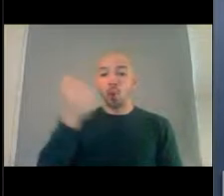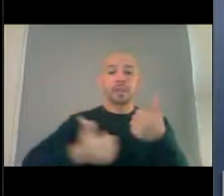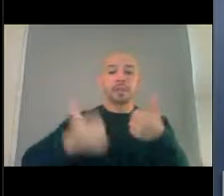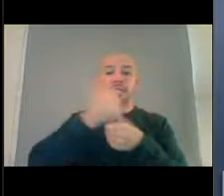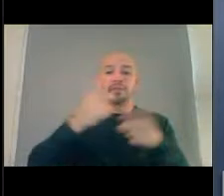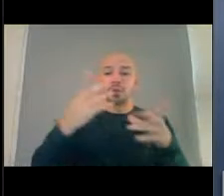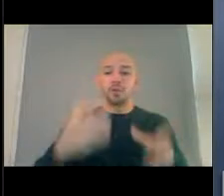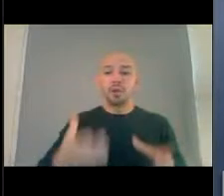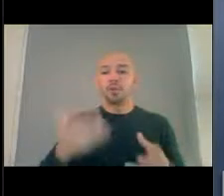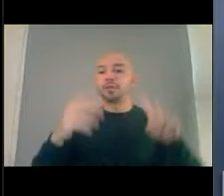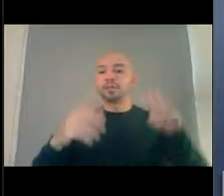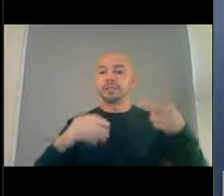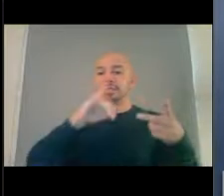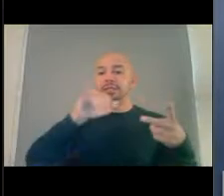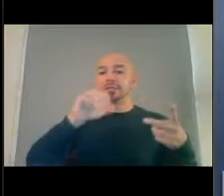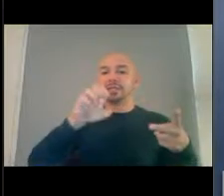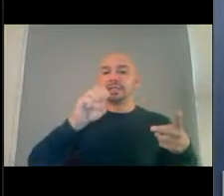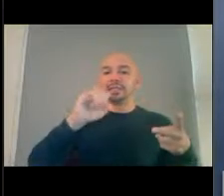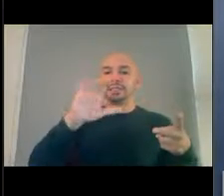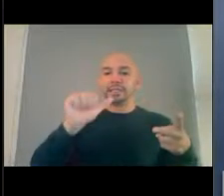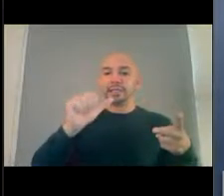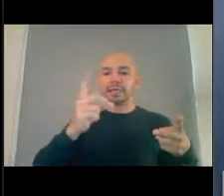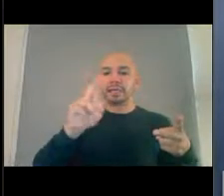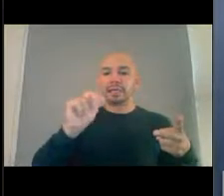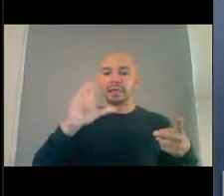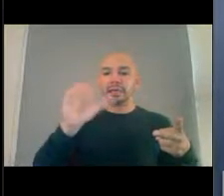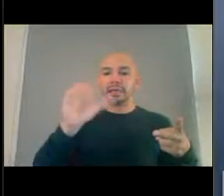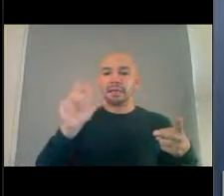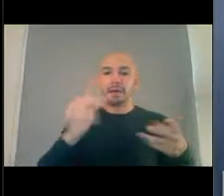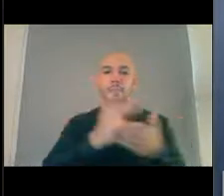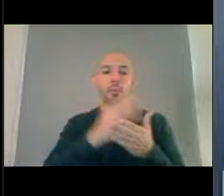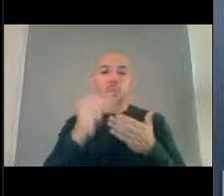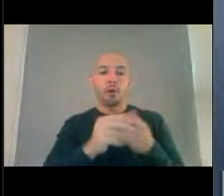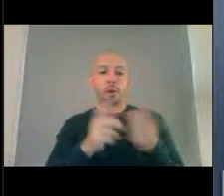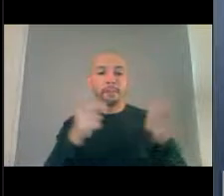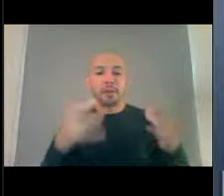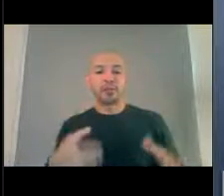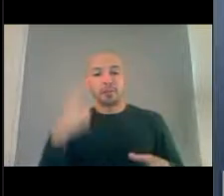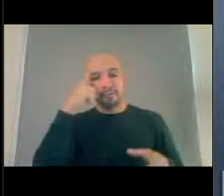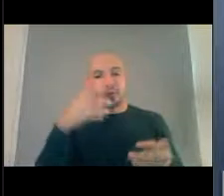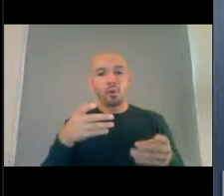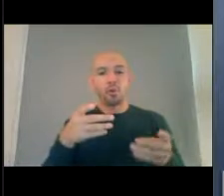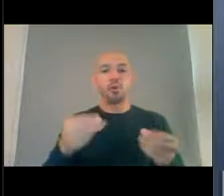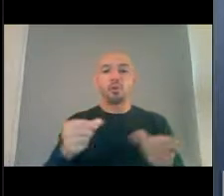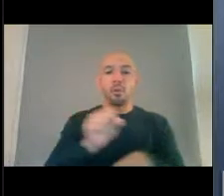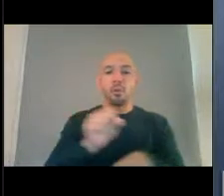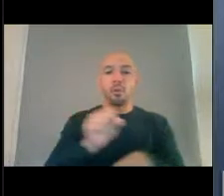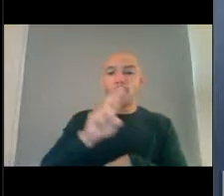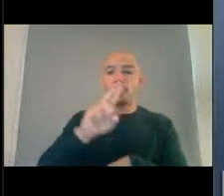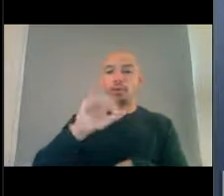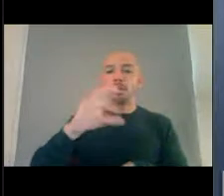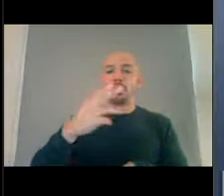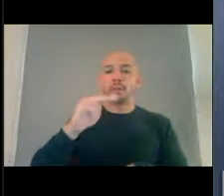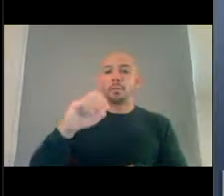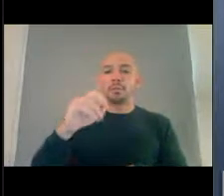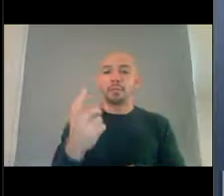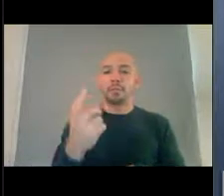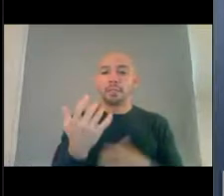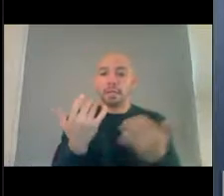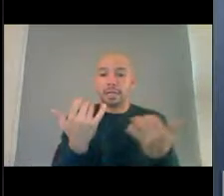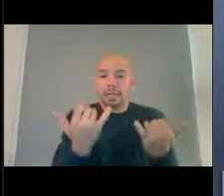caroline farrell executive director for the center of race poverty and the environment so i think i'm going to turn it over to lorena if you're